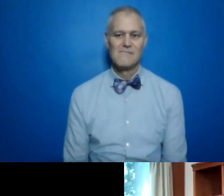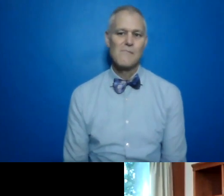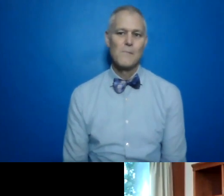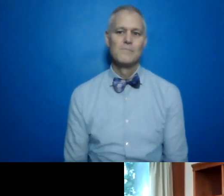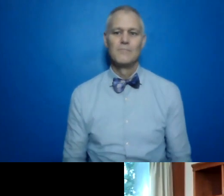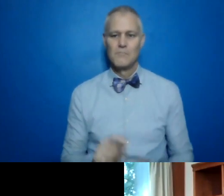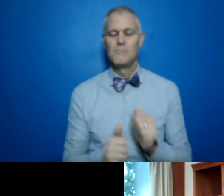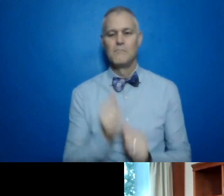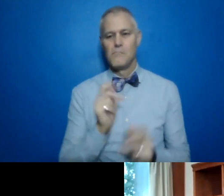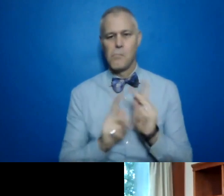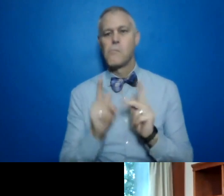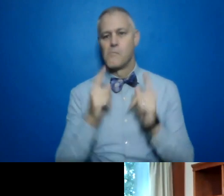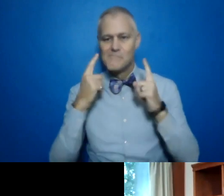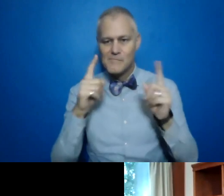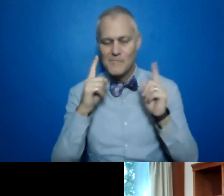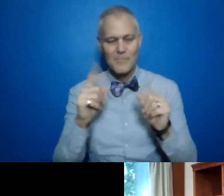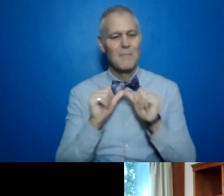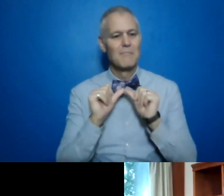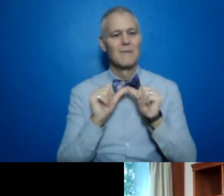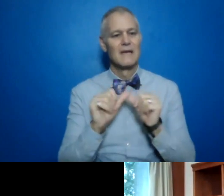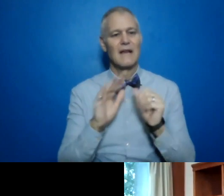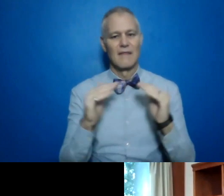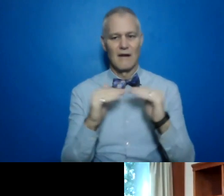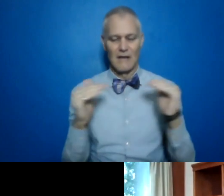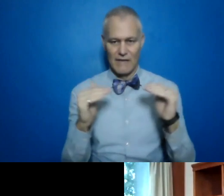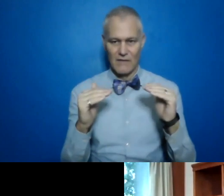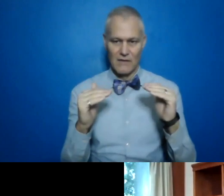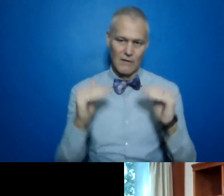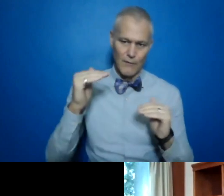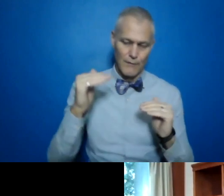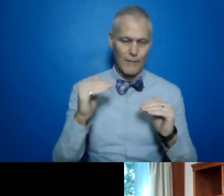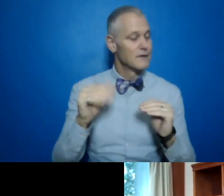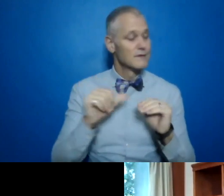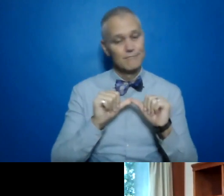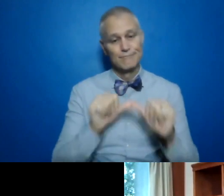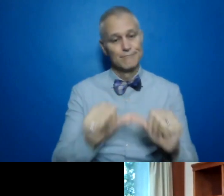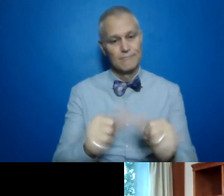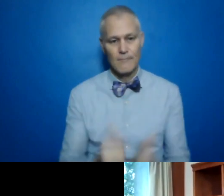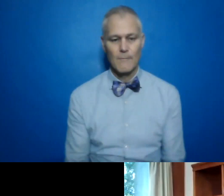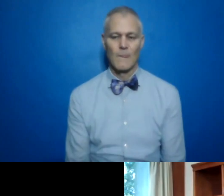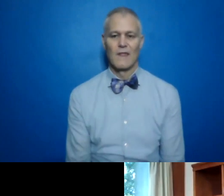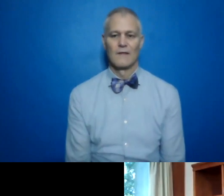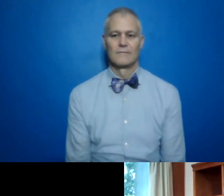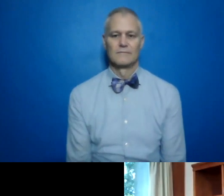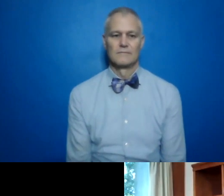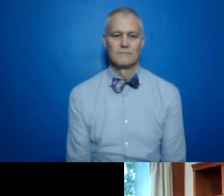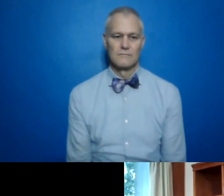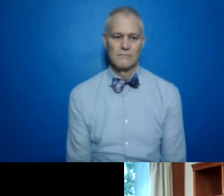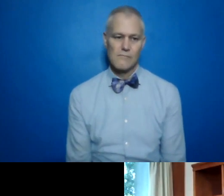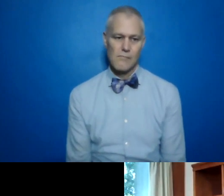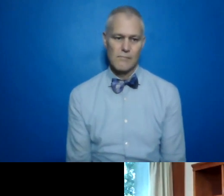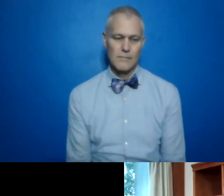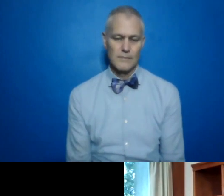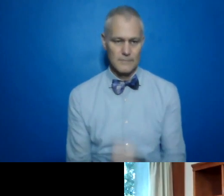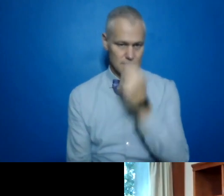Most people can be successful in maintaining the levels of oppression and marginalization that currently exist. Yeah, and I